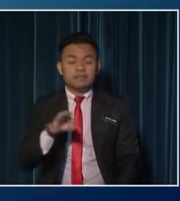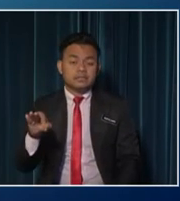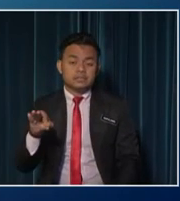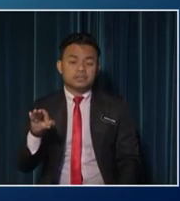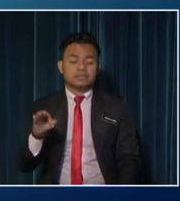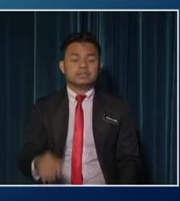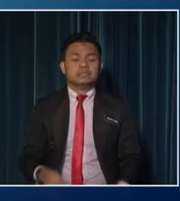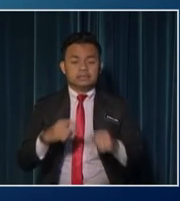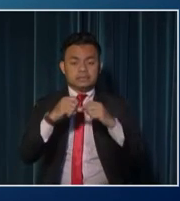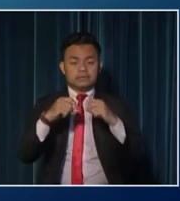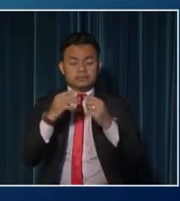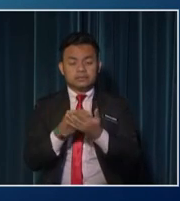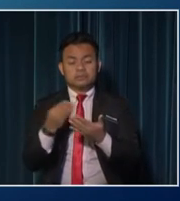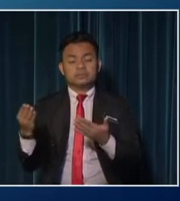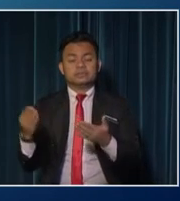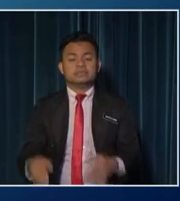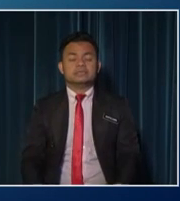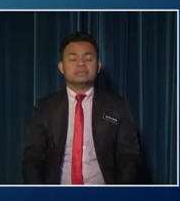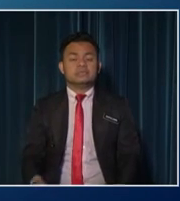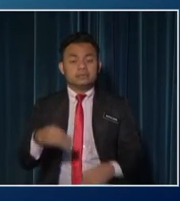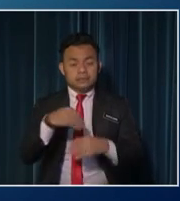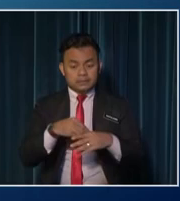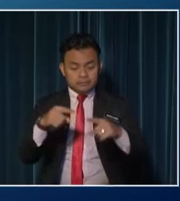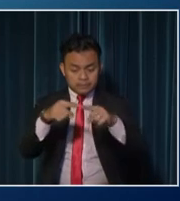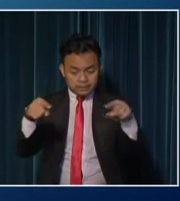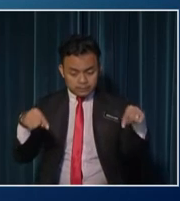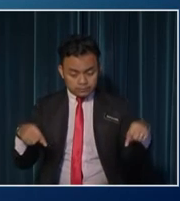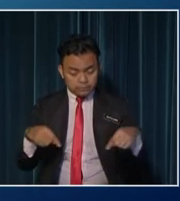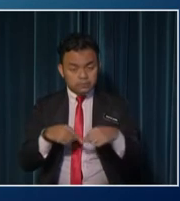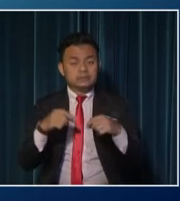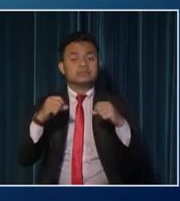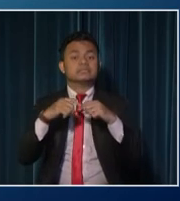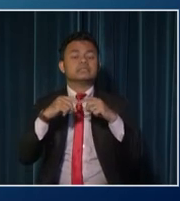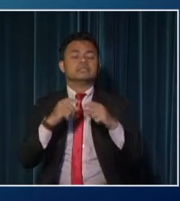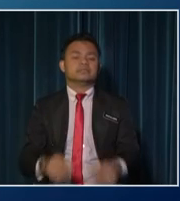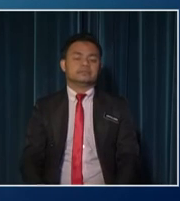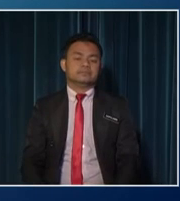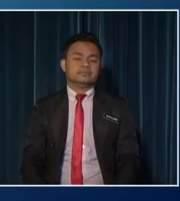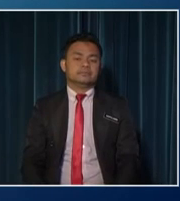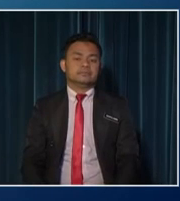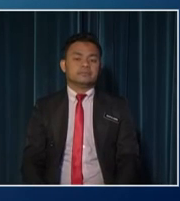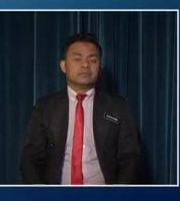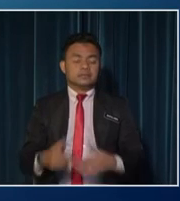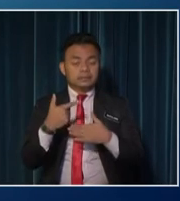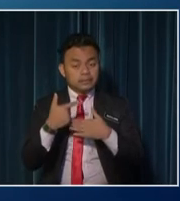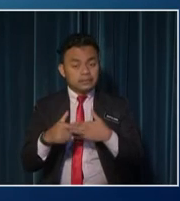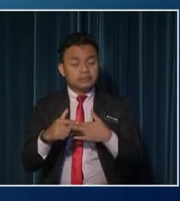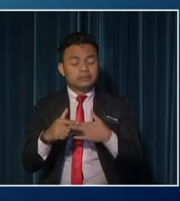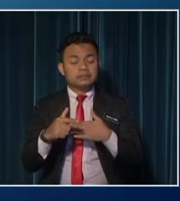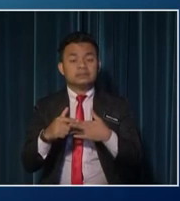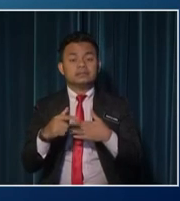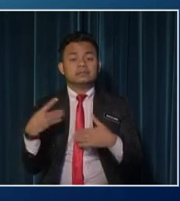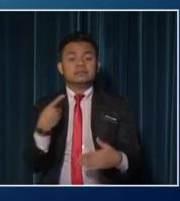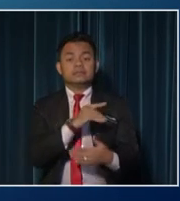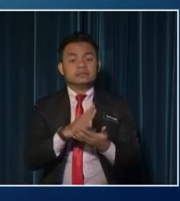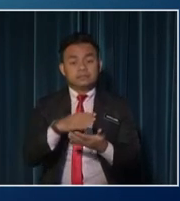components in an electric circuit. Then, you learn to build a complete